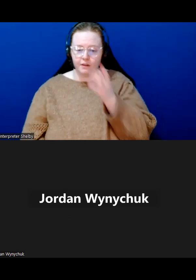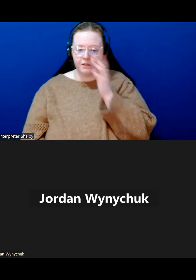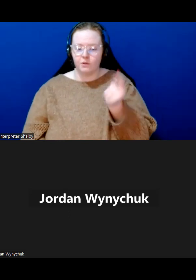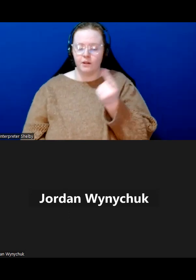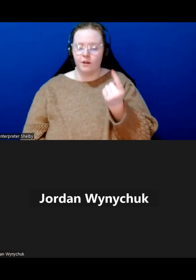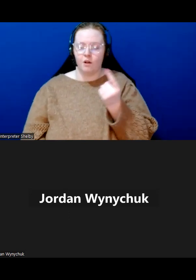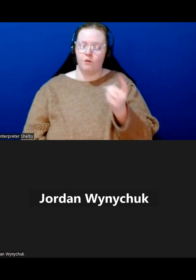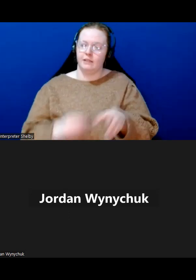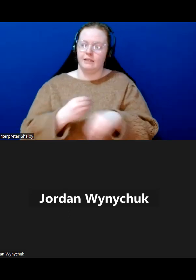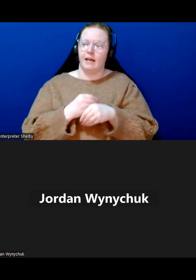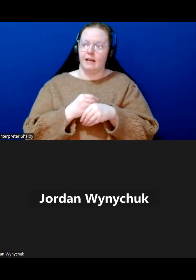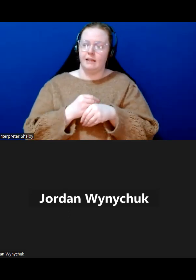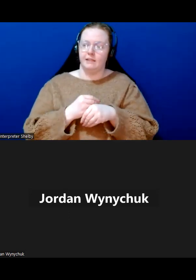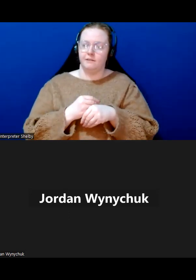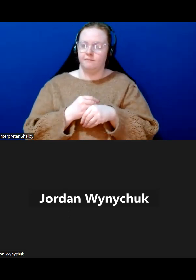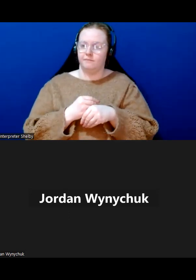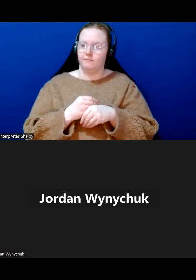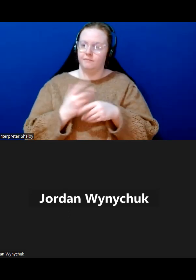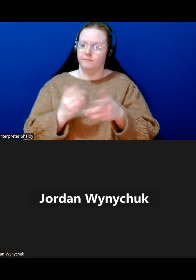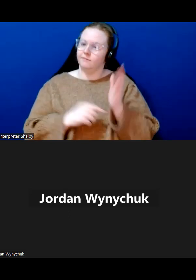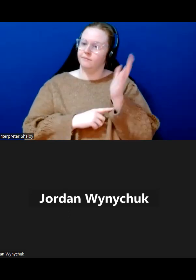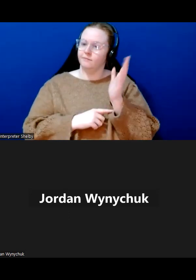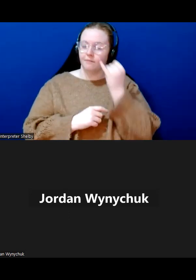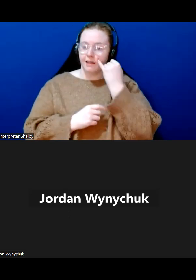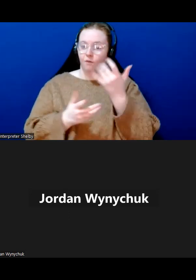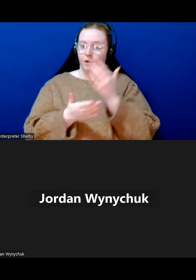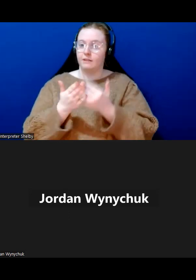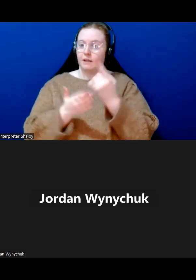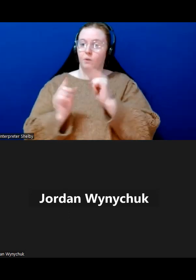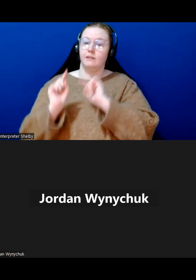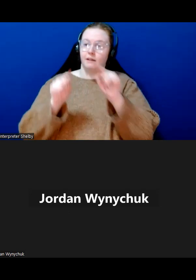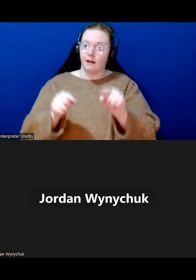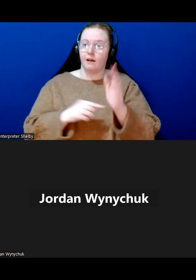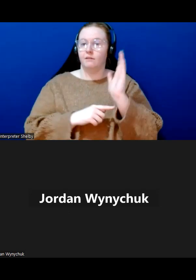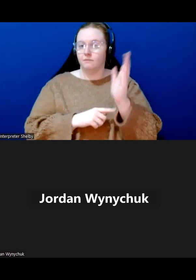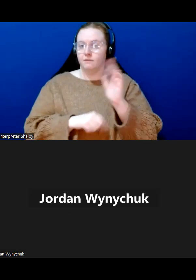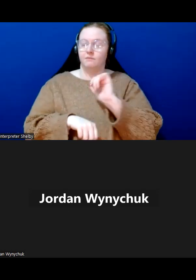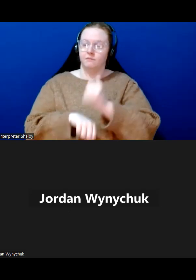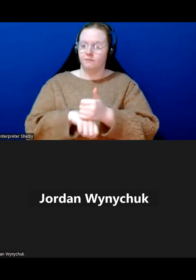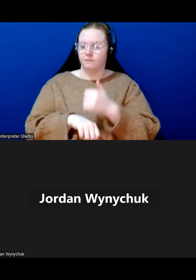session if you want someone to actually come in and do the whole setup with you. We've done that with quite a